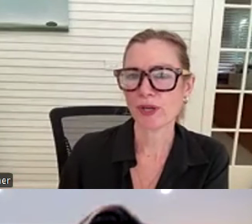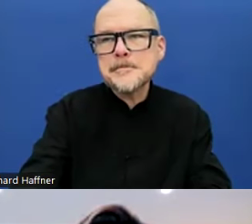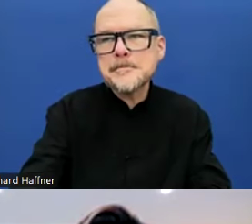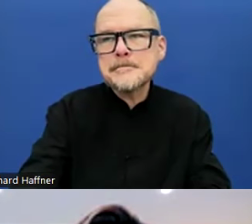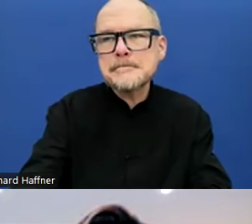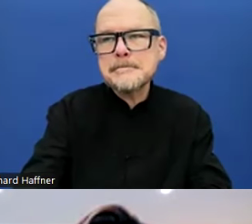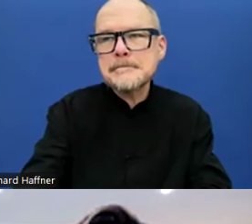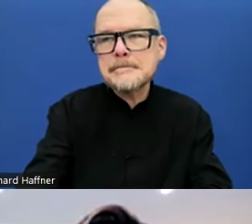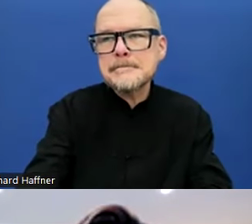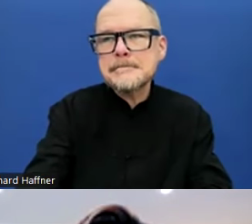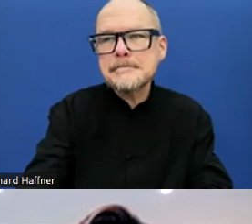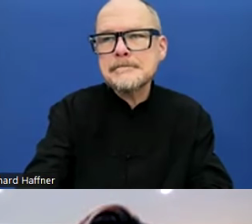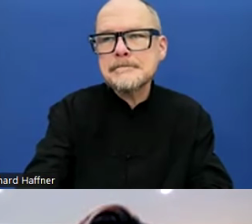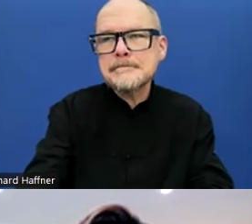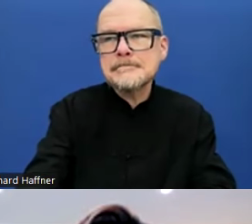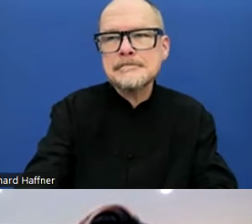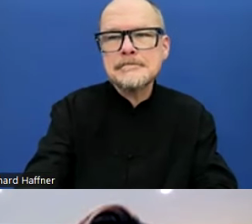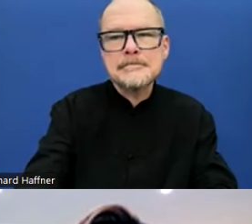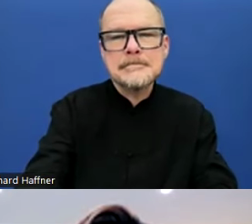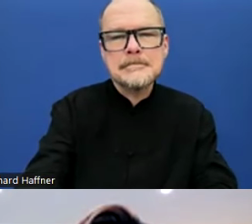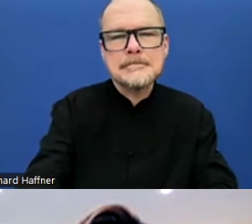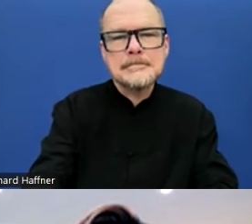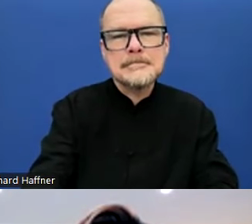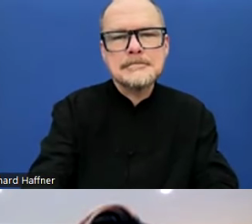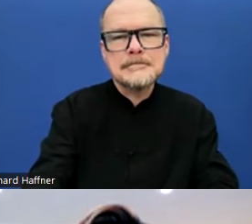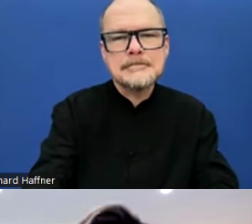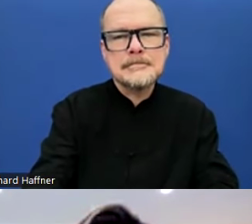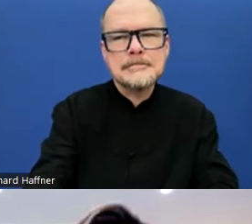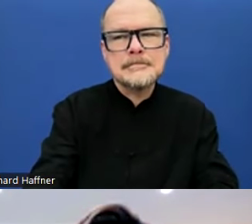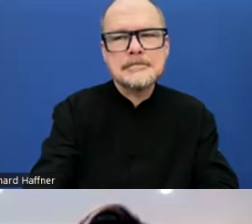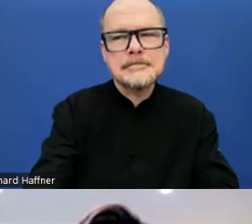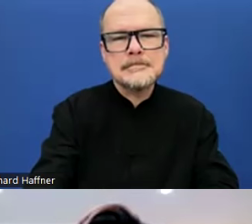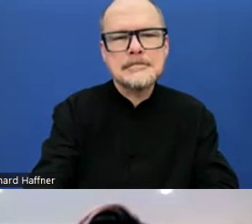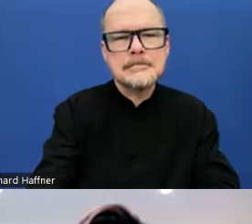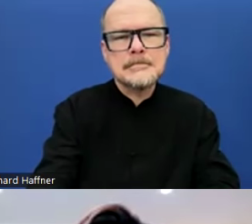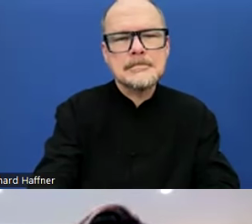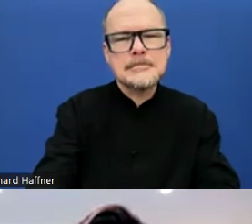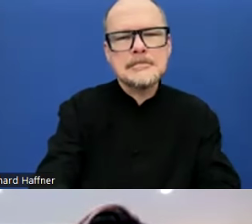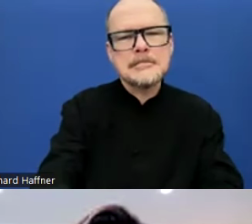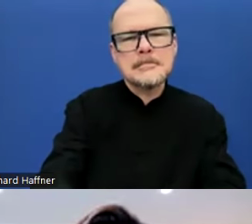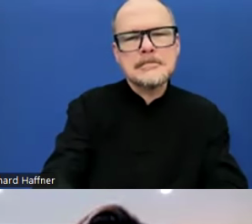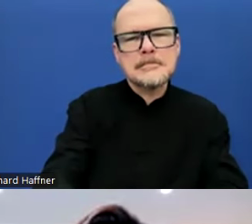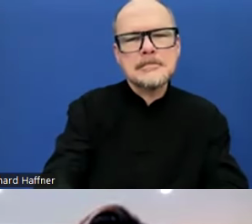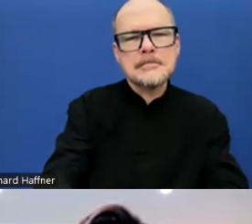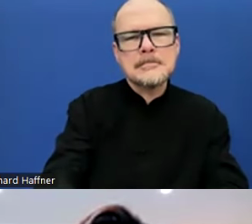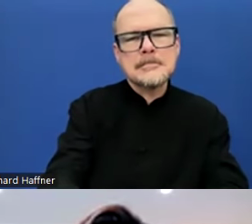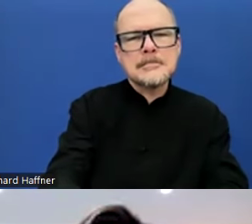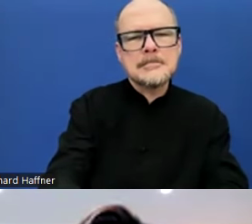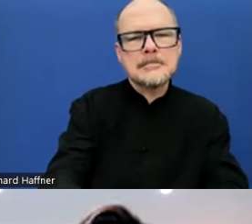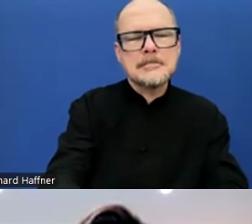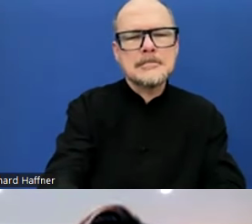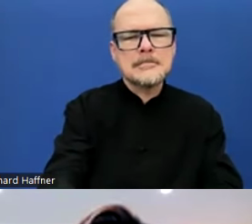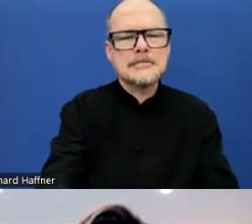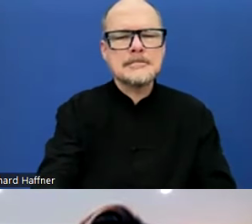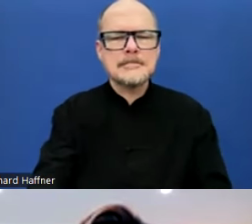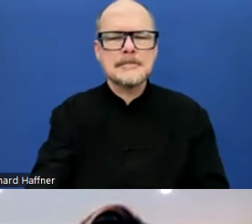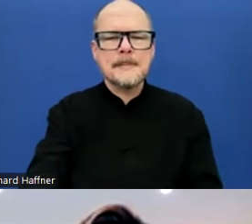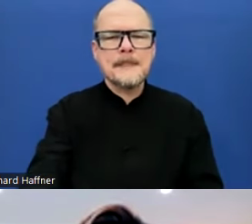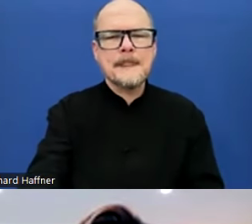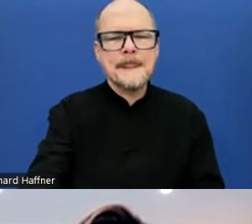Okay, Maria. So I think it was Darlene made me think a bit.